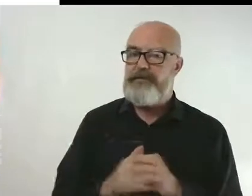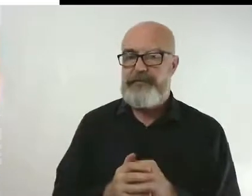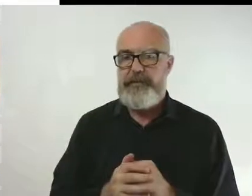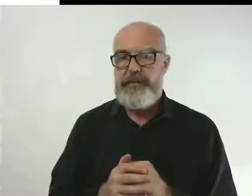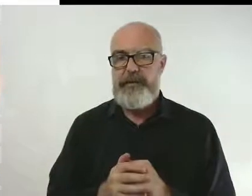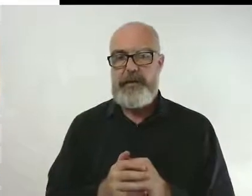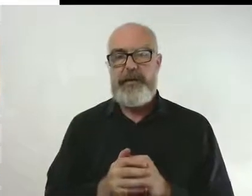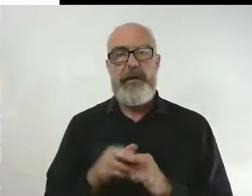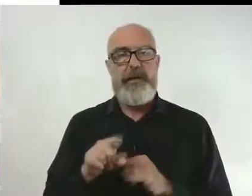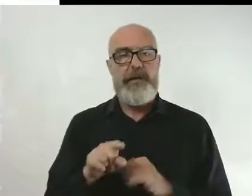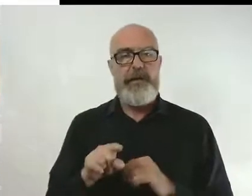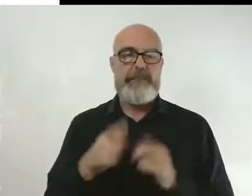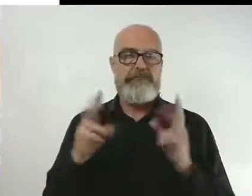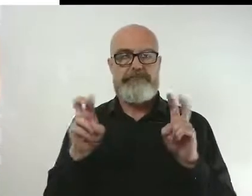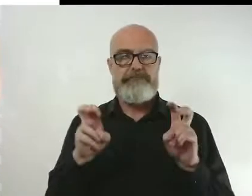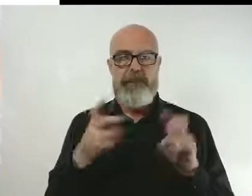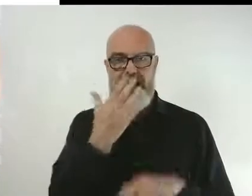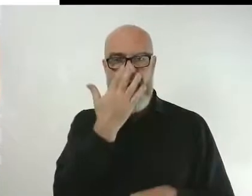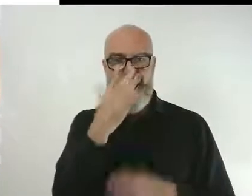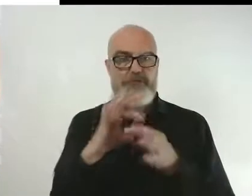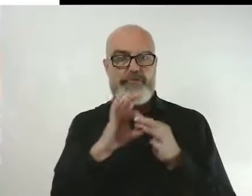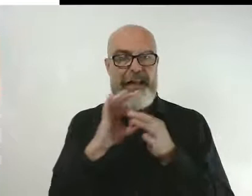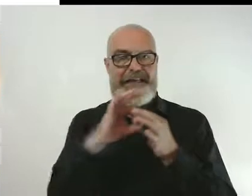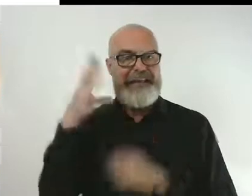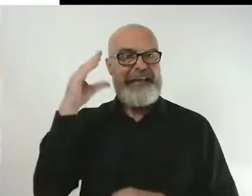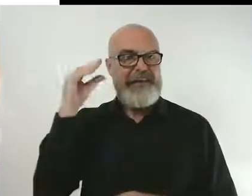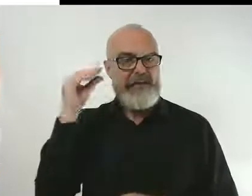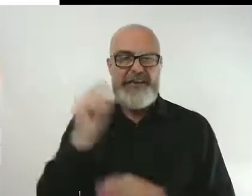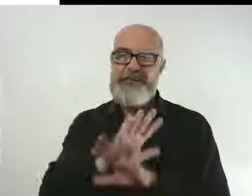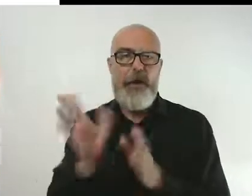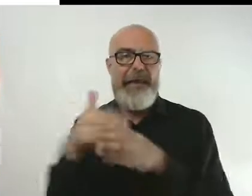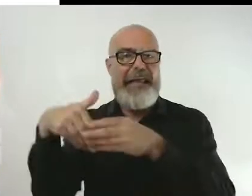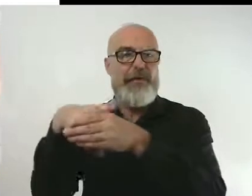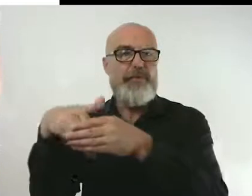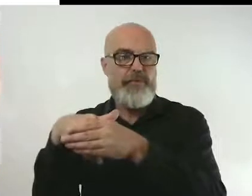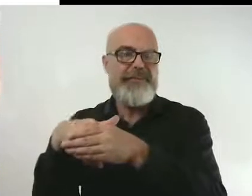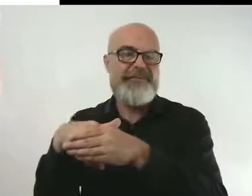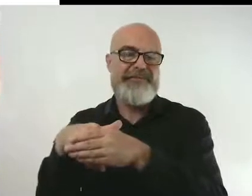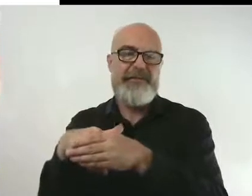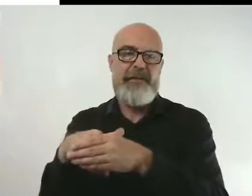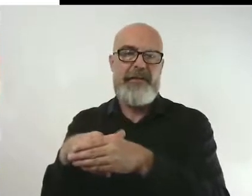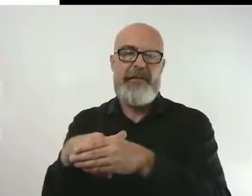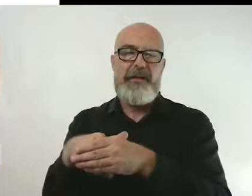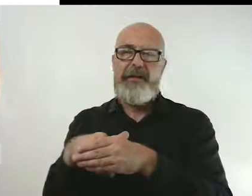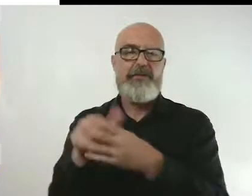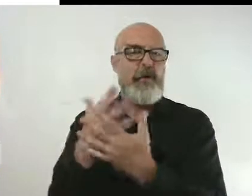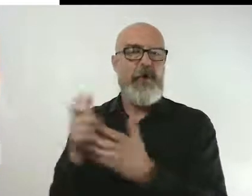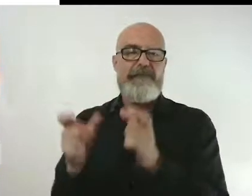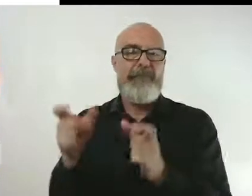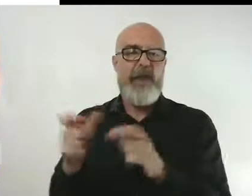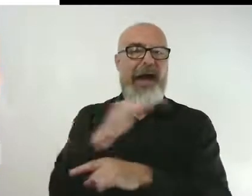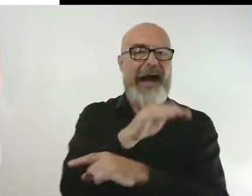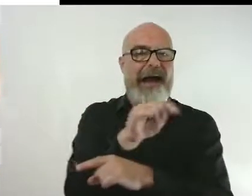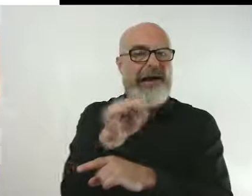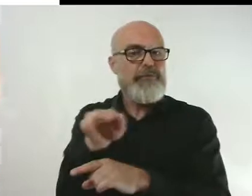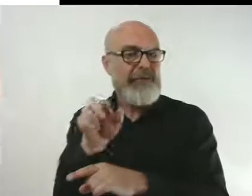lifestyle. The term age-related hearing loss is not an inclusive term to express the many